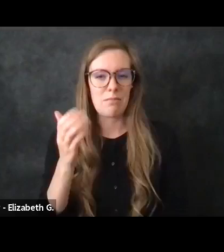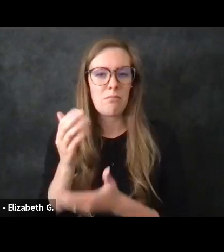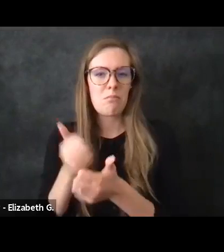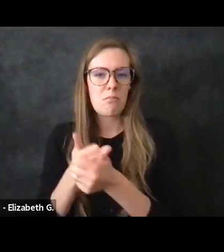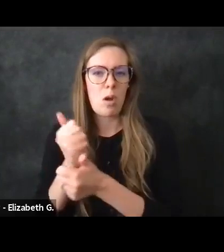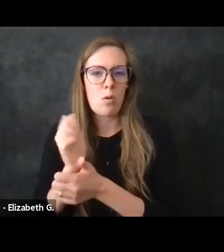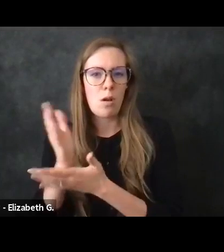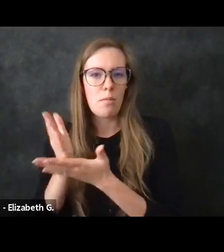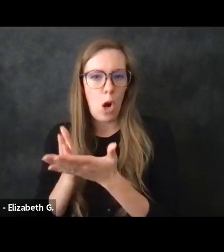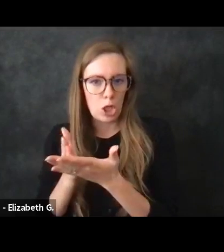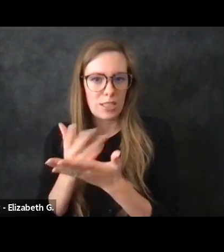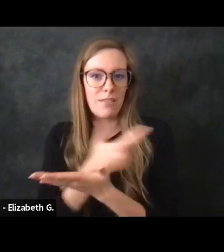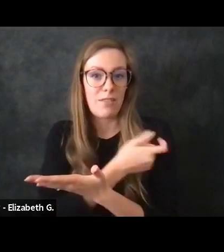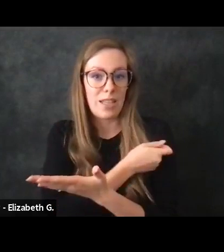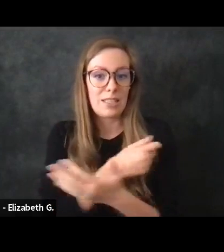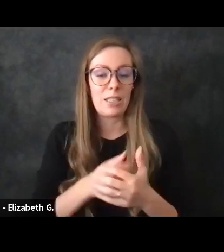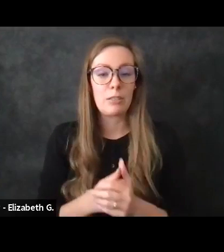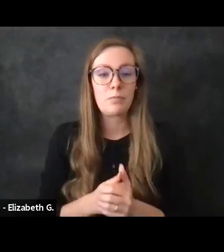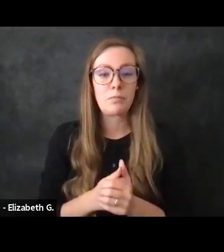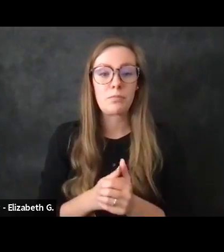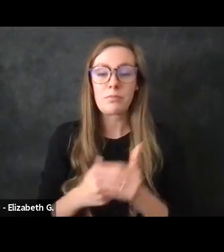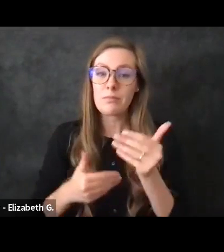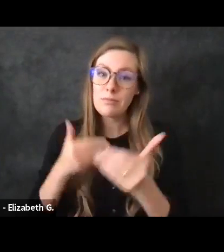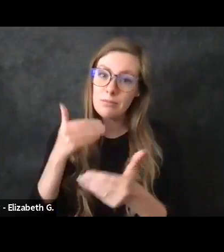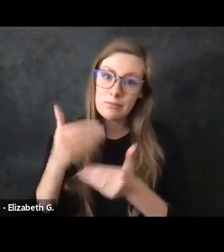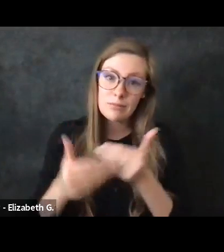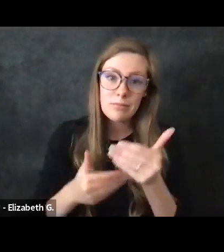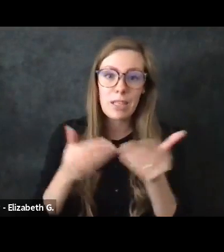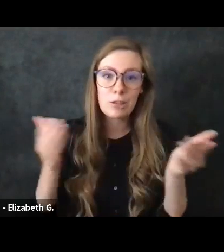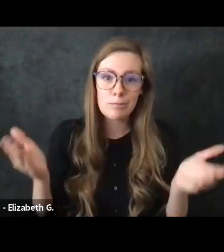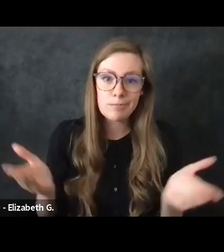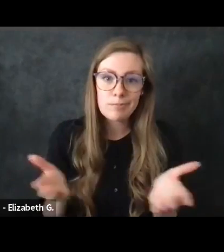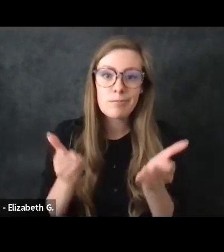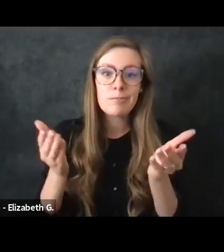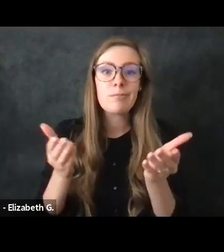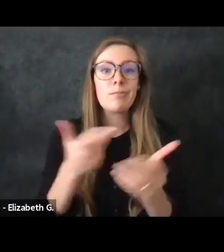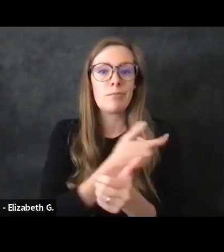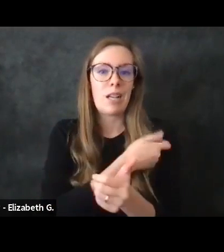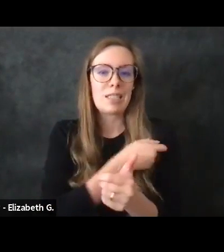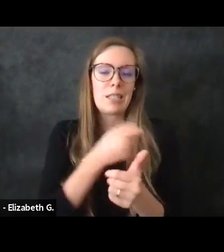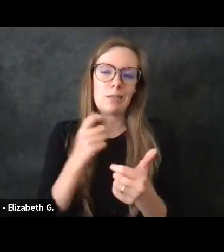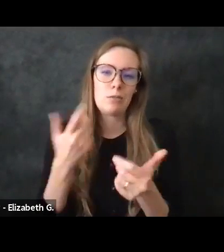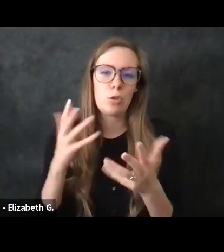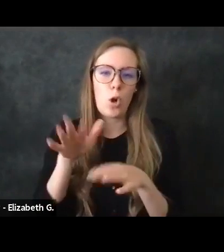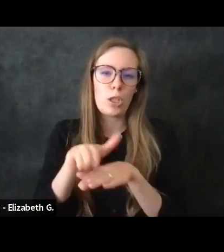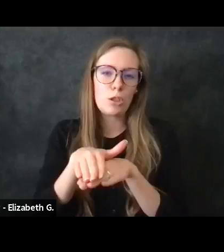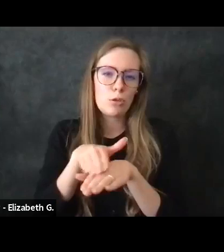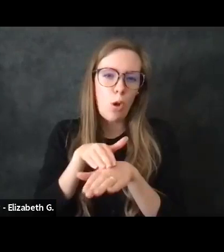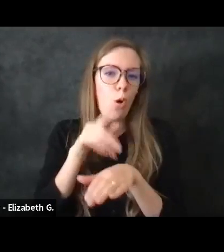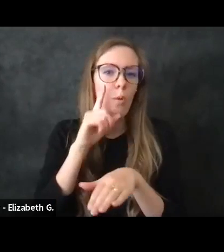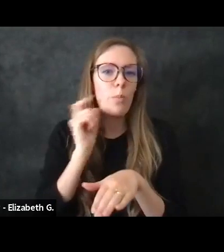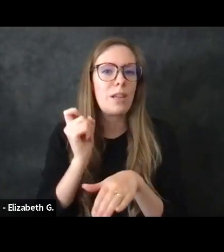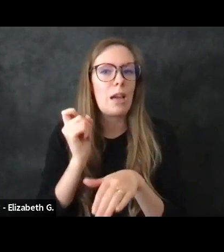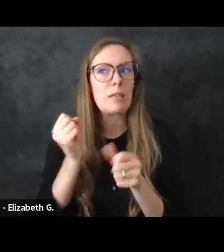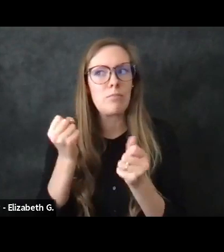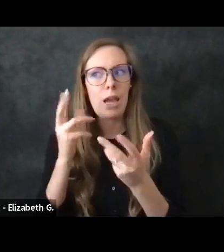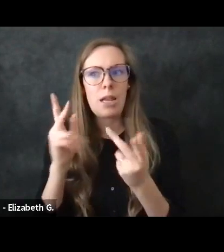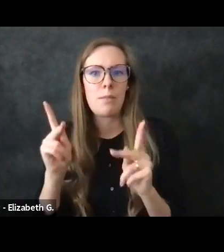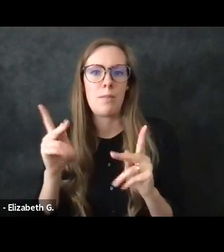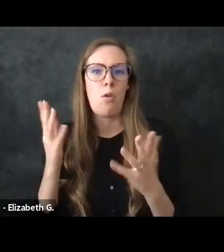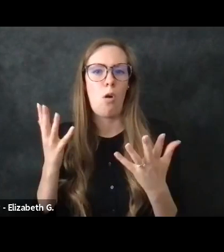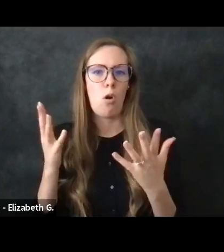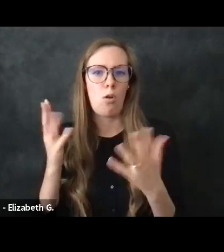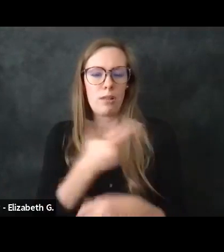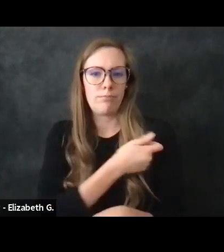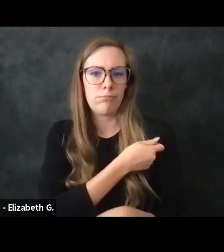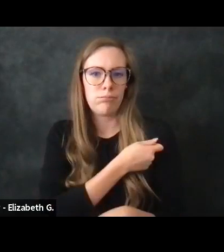vaccinated. Now, while our pace of getting people vaccinated has slowed considerably, given that such a large portion of our population is fully inoculated,